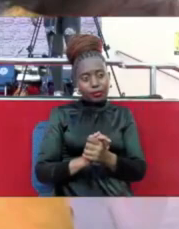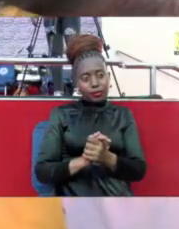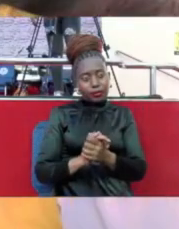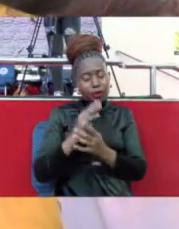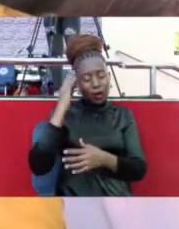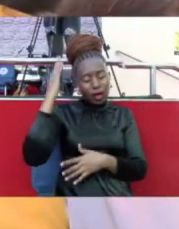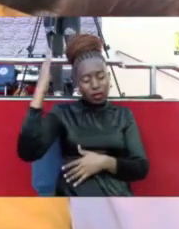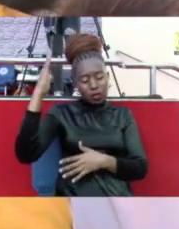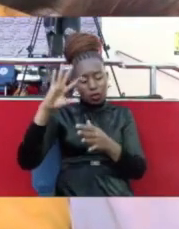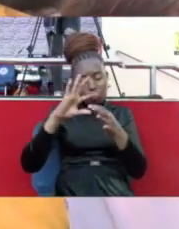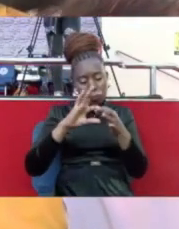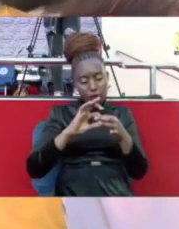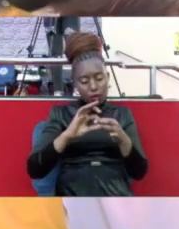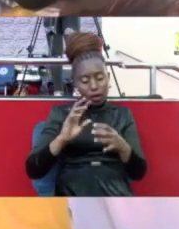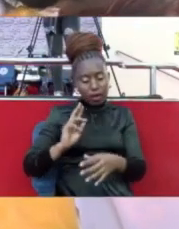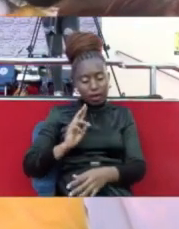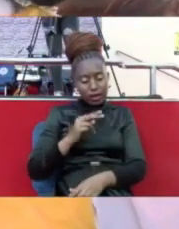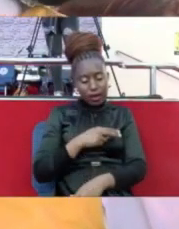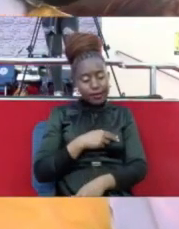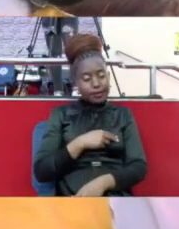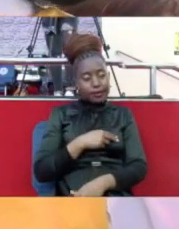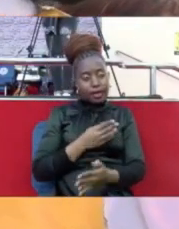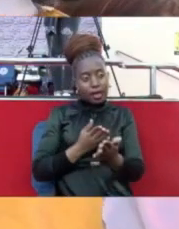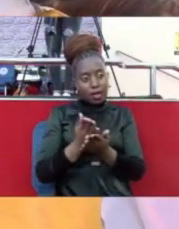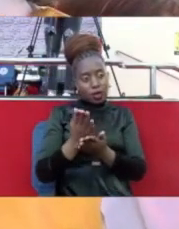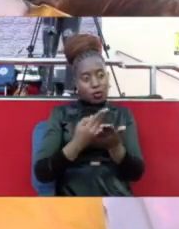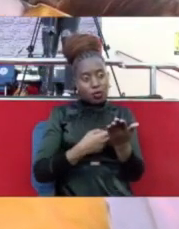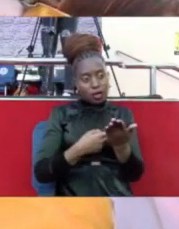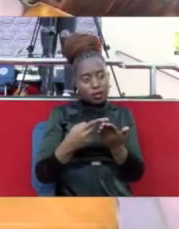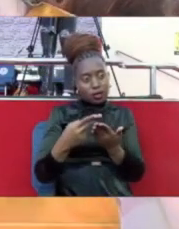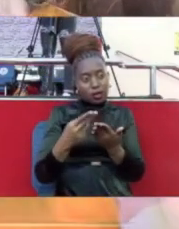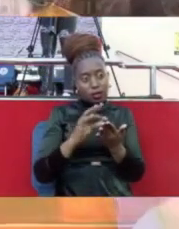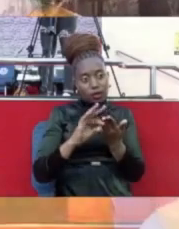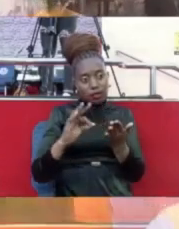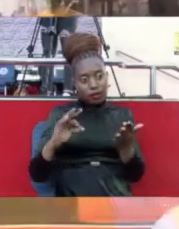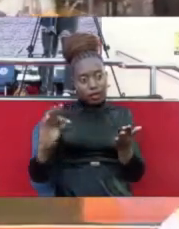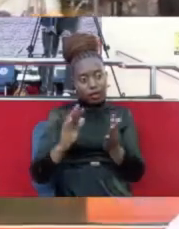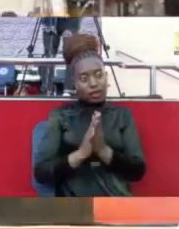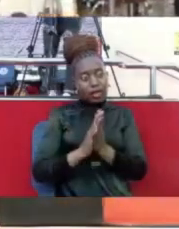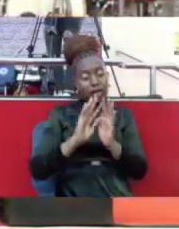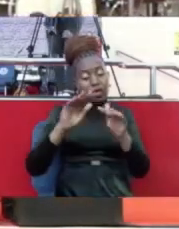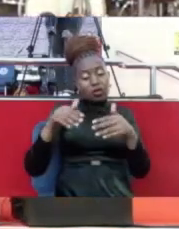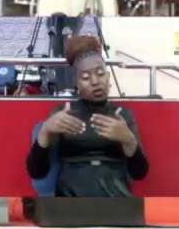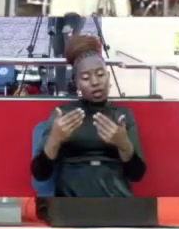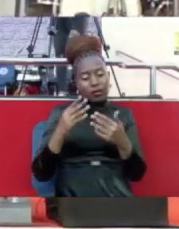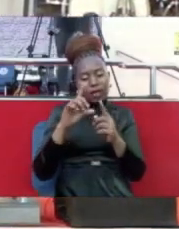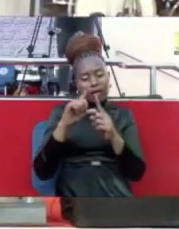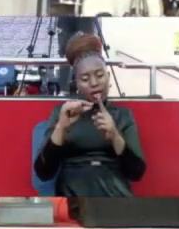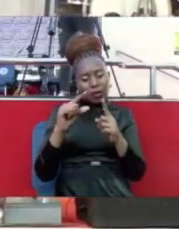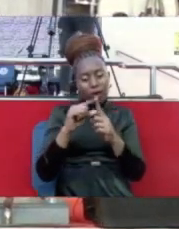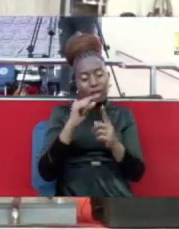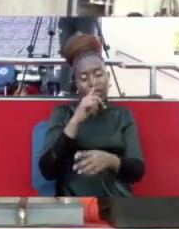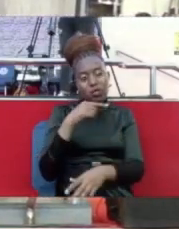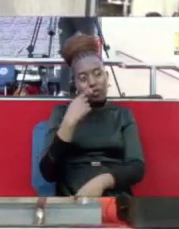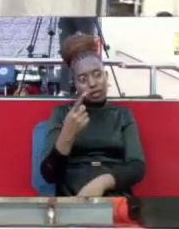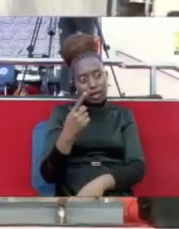connect us kwamba utuunganishe through the Spirit kupitia Roho, that you give me the words to say kwamba unipa maneno ya kusema,